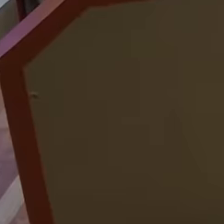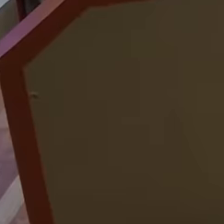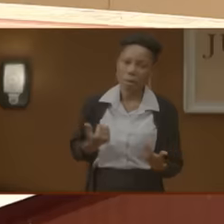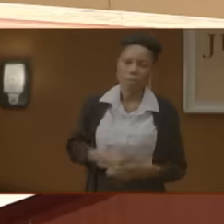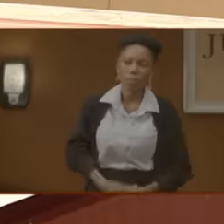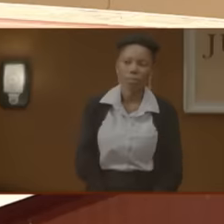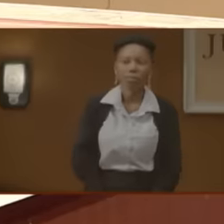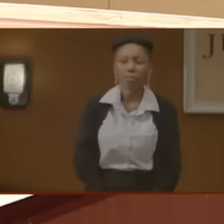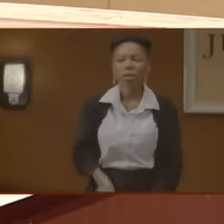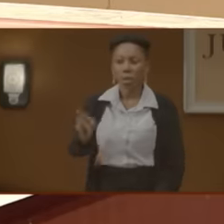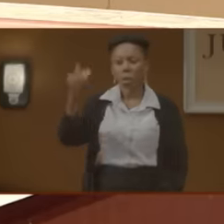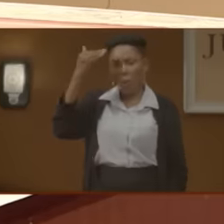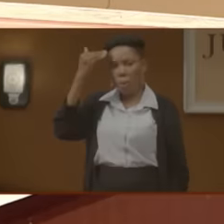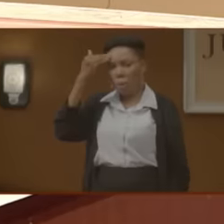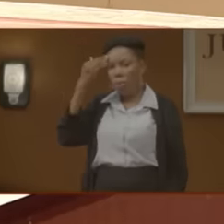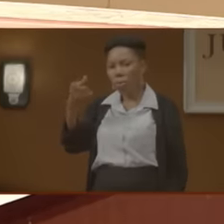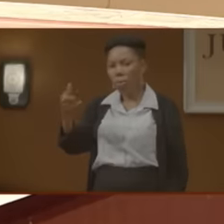matter. He's aware.